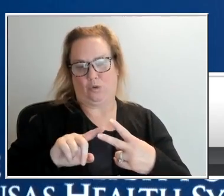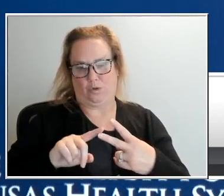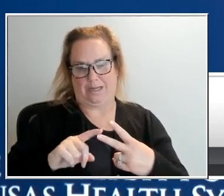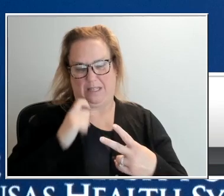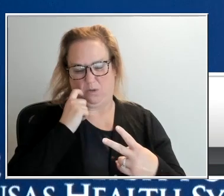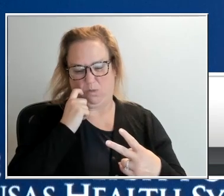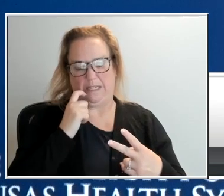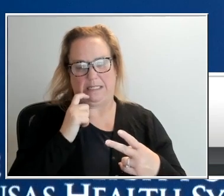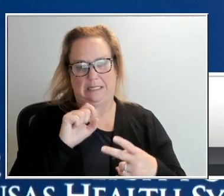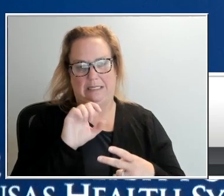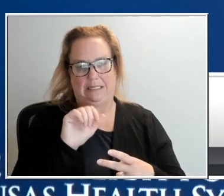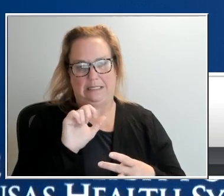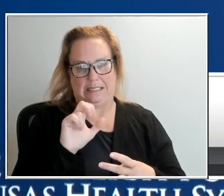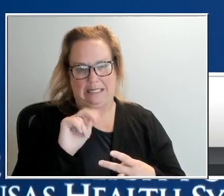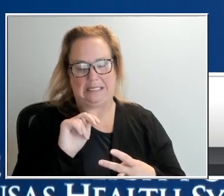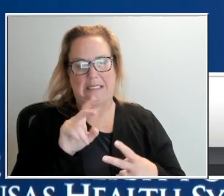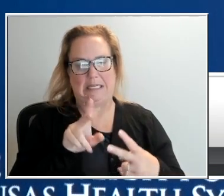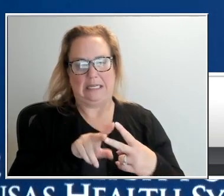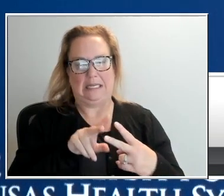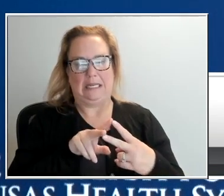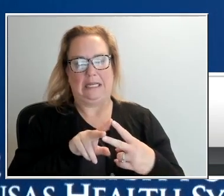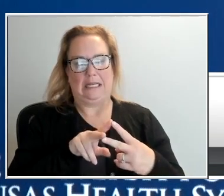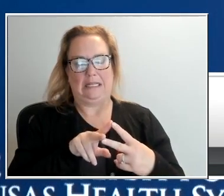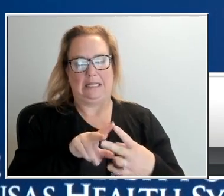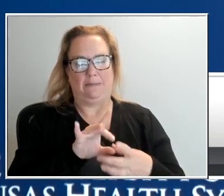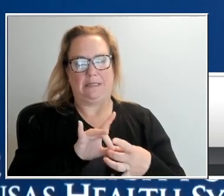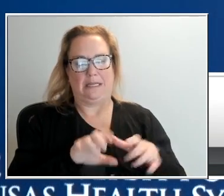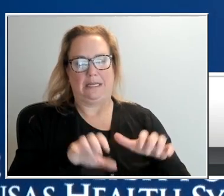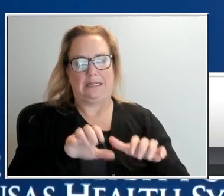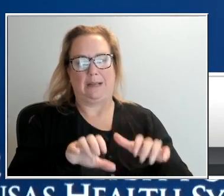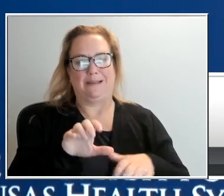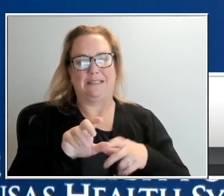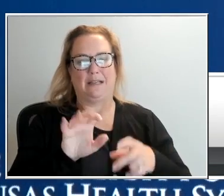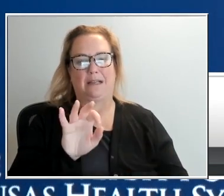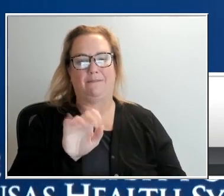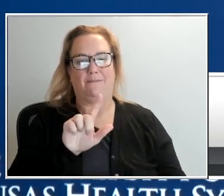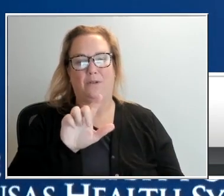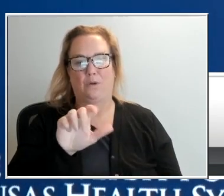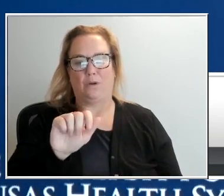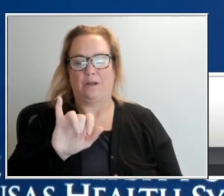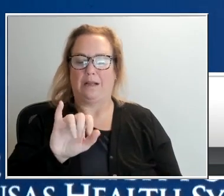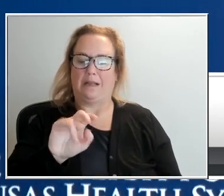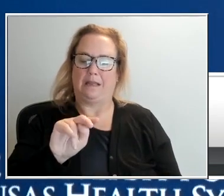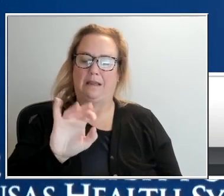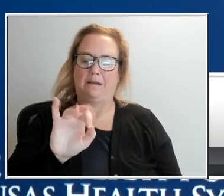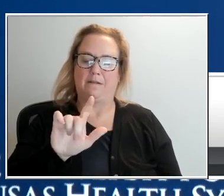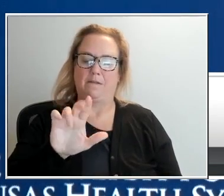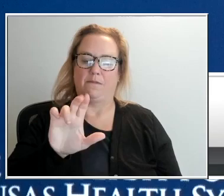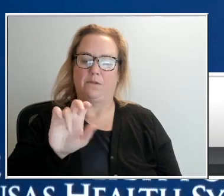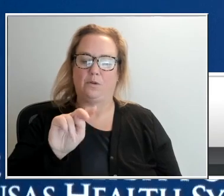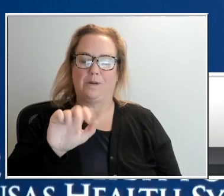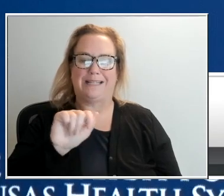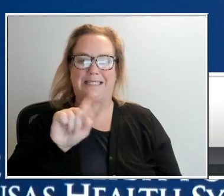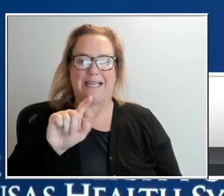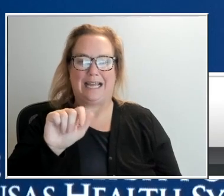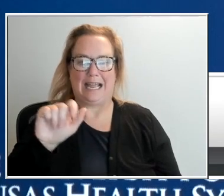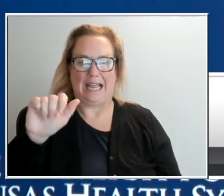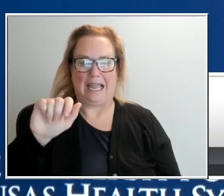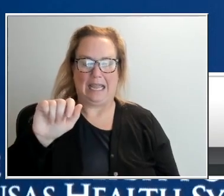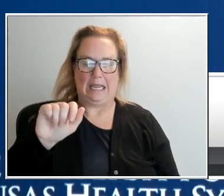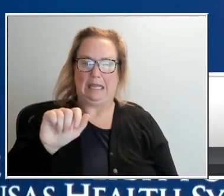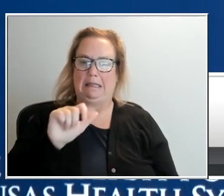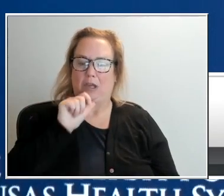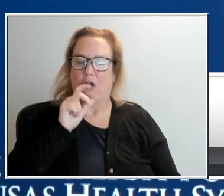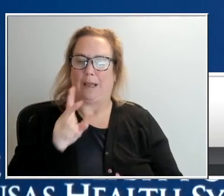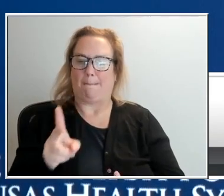did was they must have typed this as influenza A. I suspect they couldn't get a full read at the facility on what